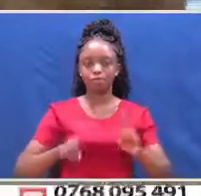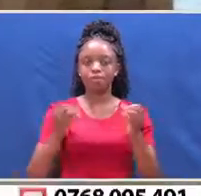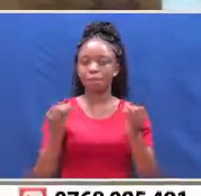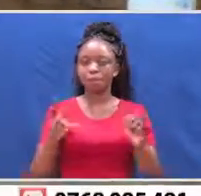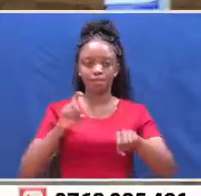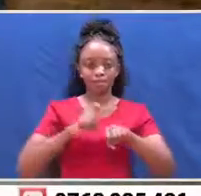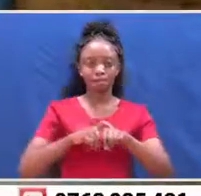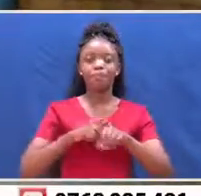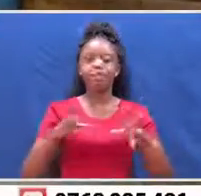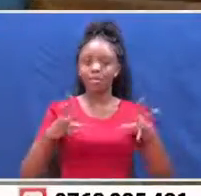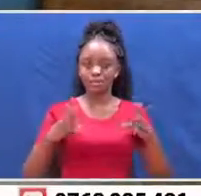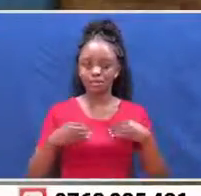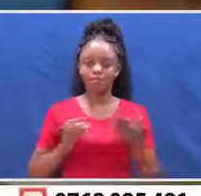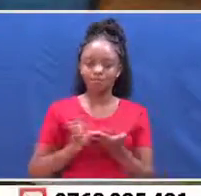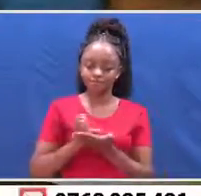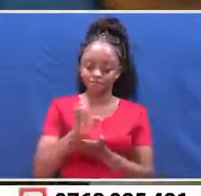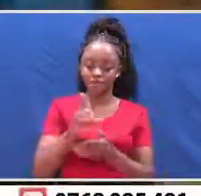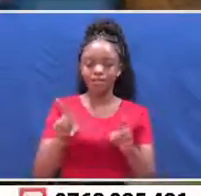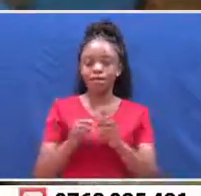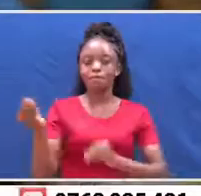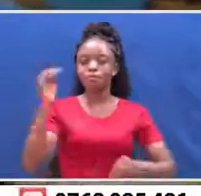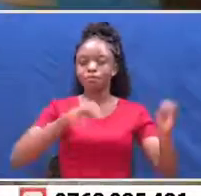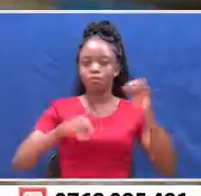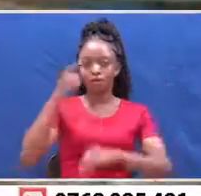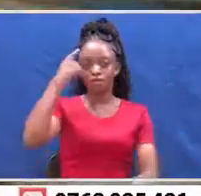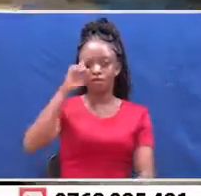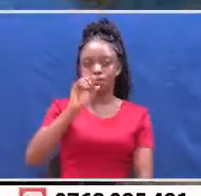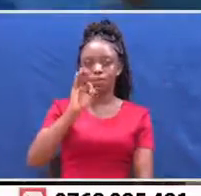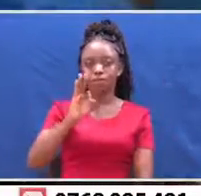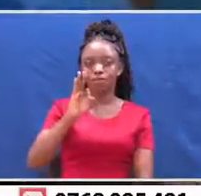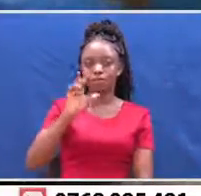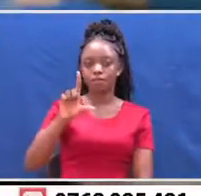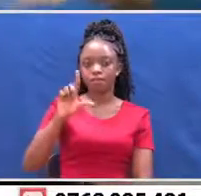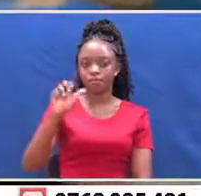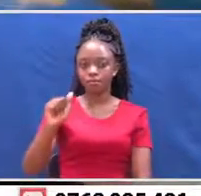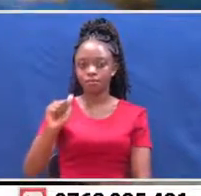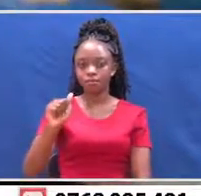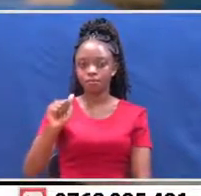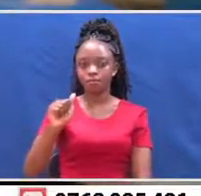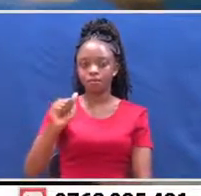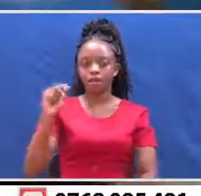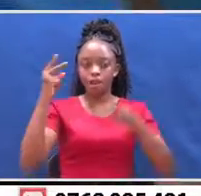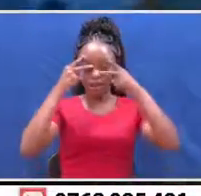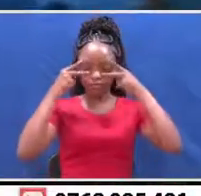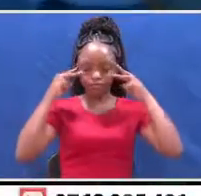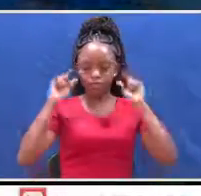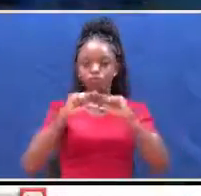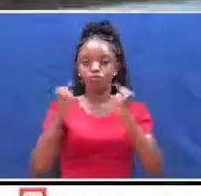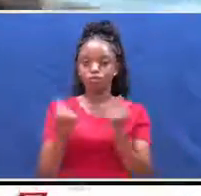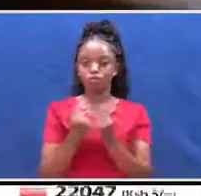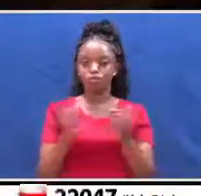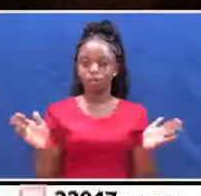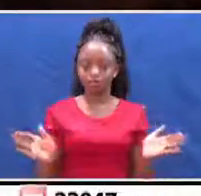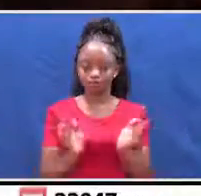times admitted to funding and fundraising for FNL-MRCD, a militia outfit that made incursion